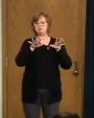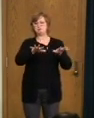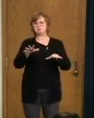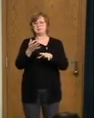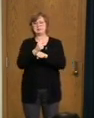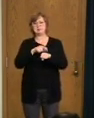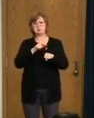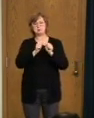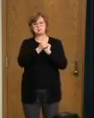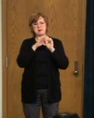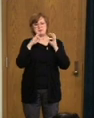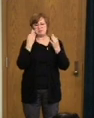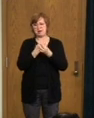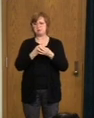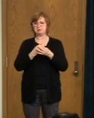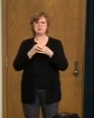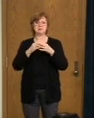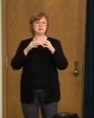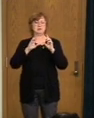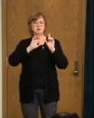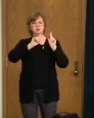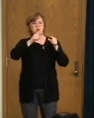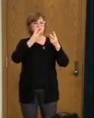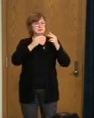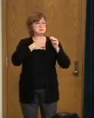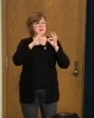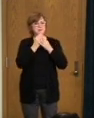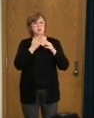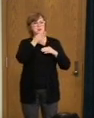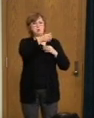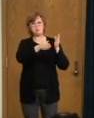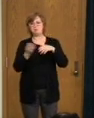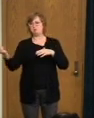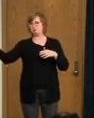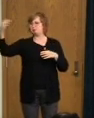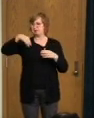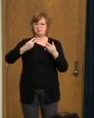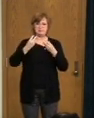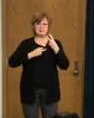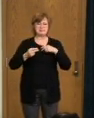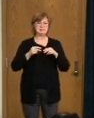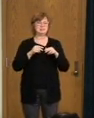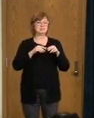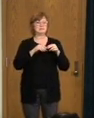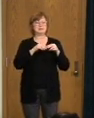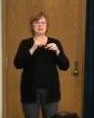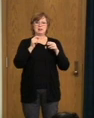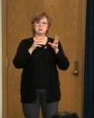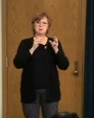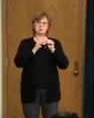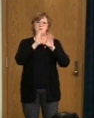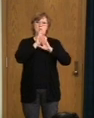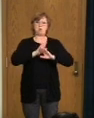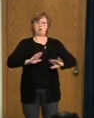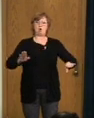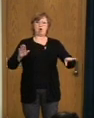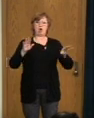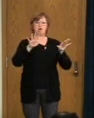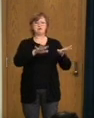family that maybe we haven't seen for a while. The world always does slow down just a little bit over Christmas and the holiday